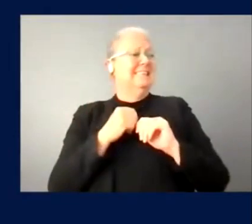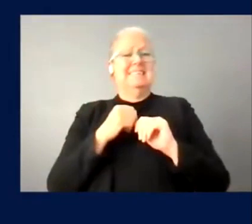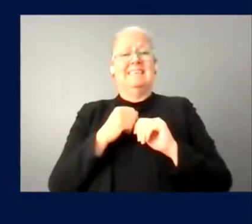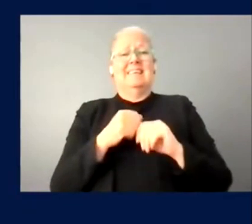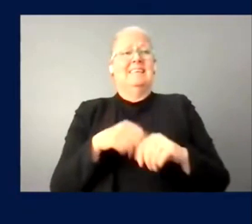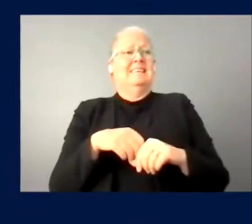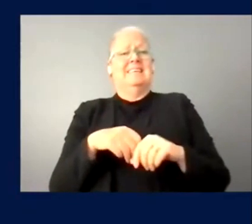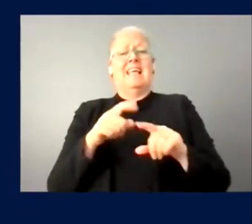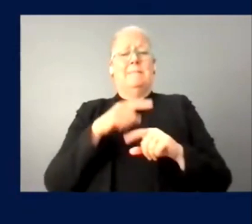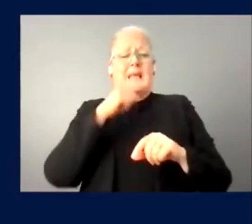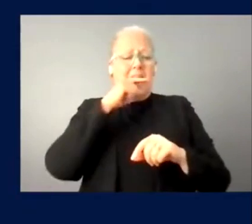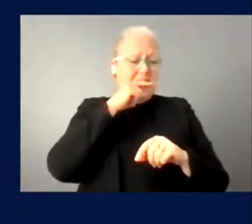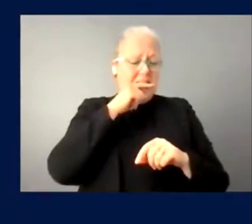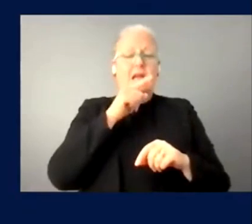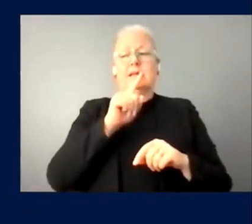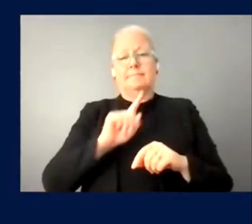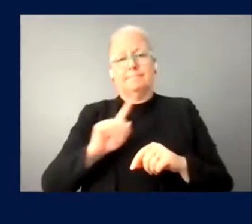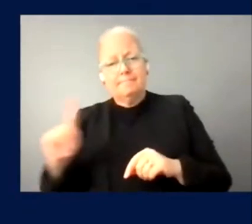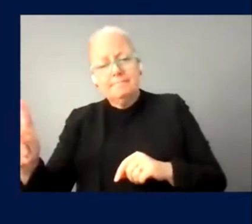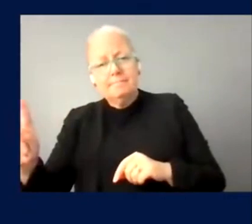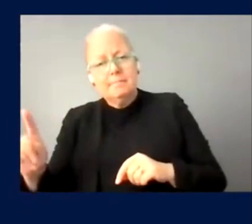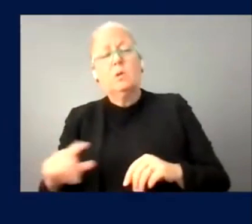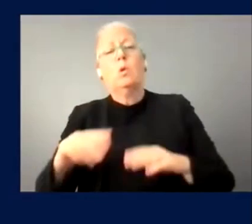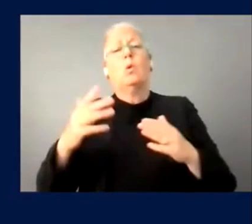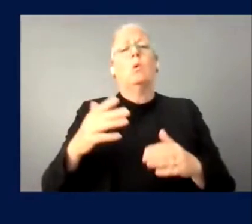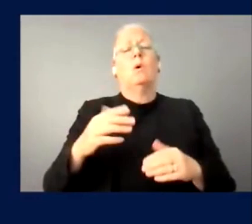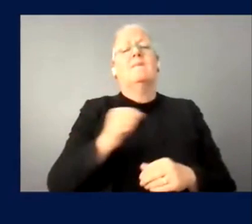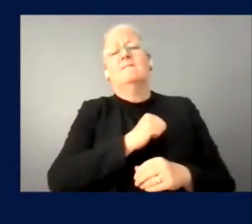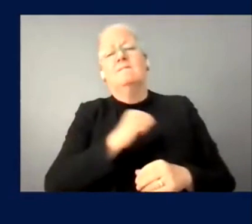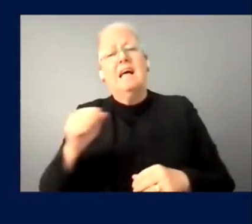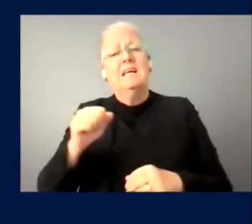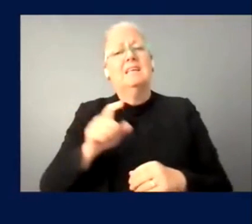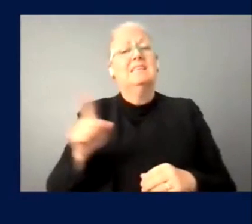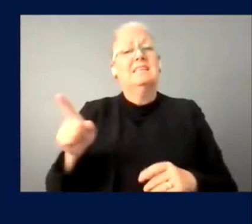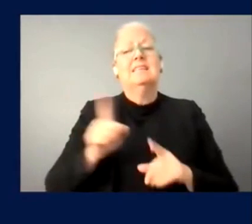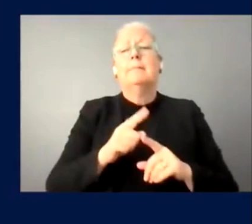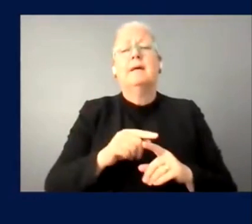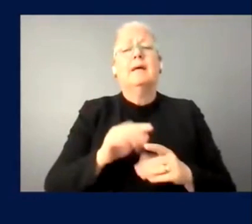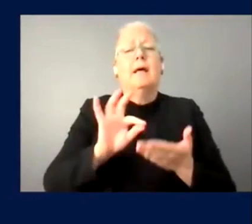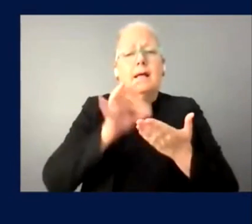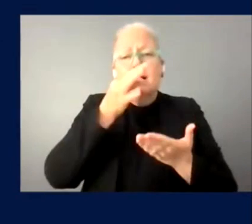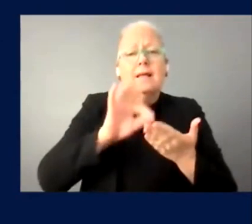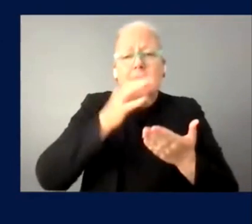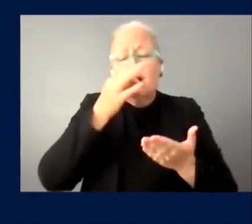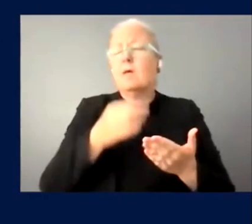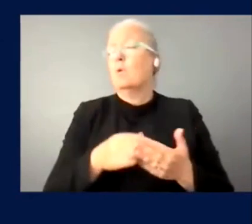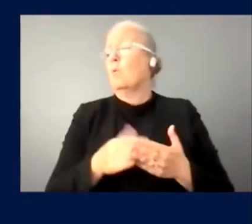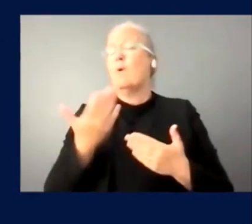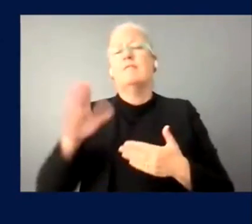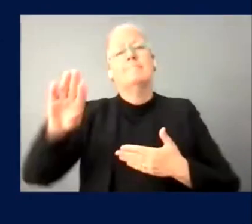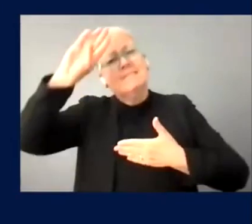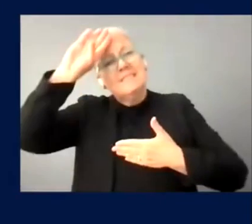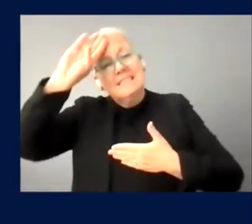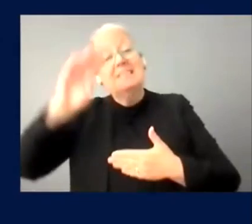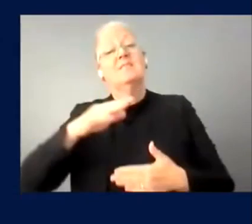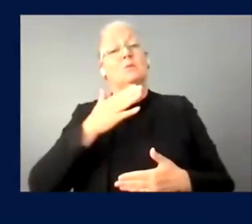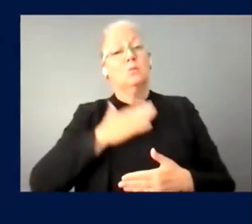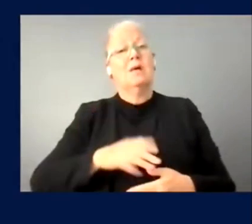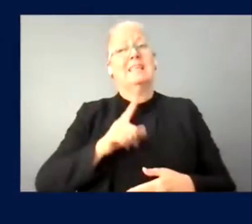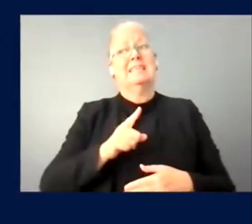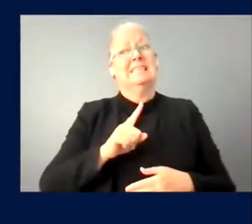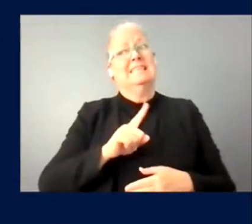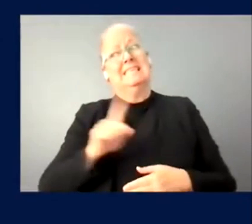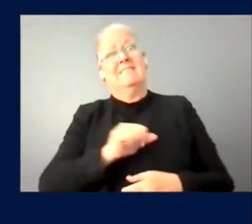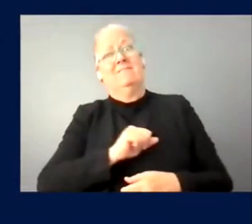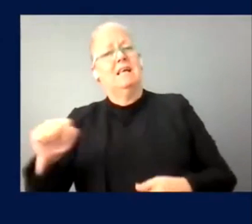people also need quicker access to a toilet because they're on medications or they have conditions that mean they need to use the toilet very quickly.